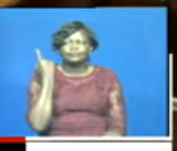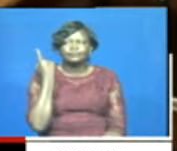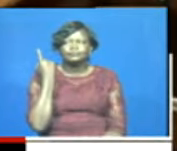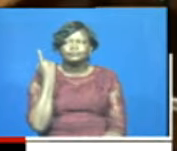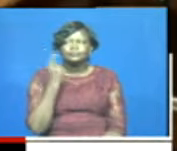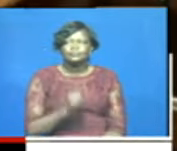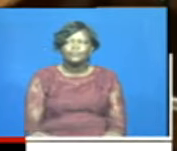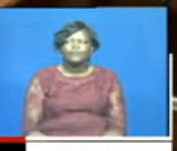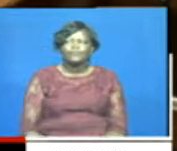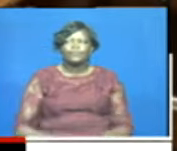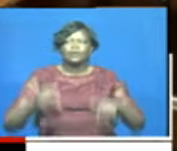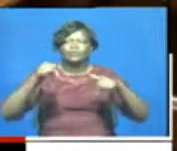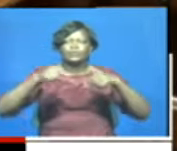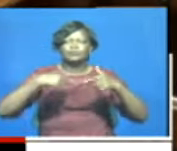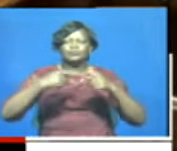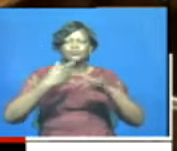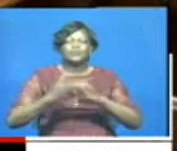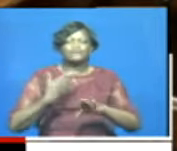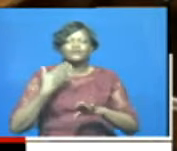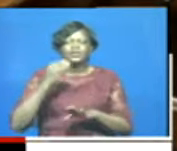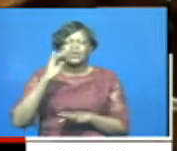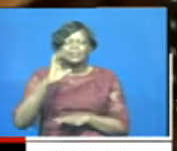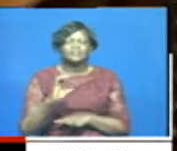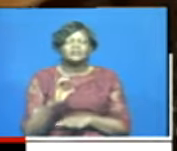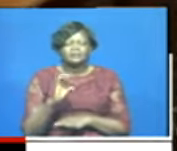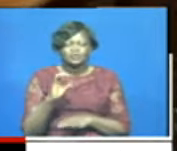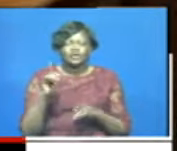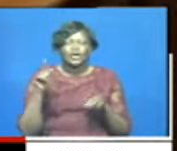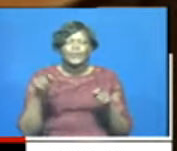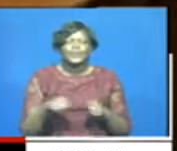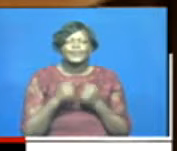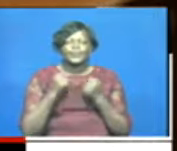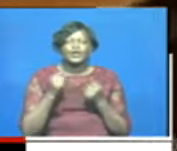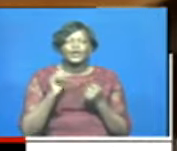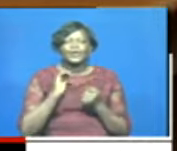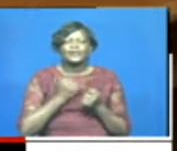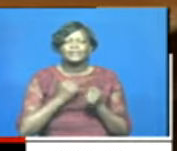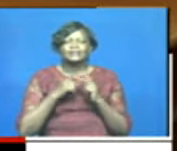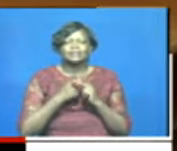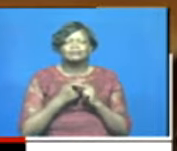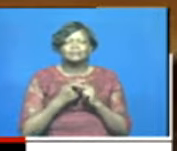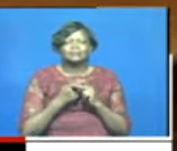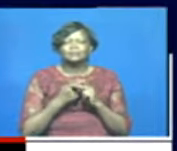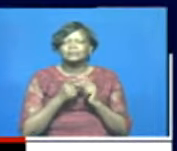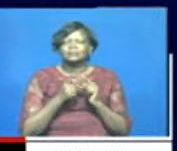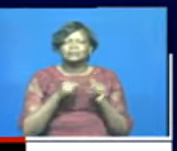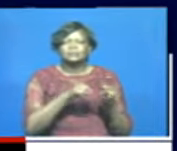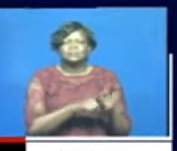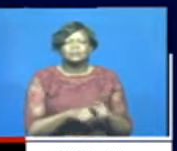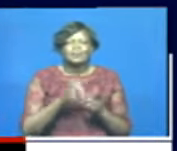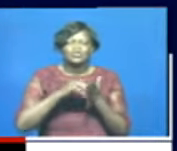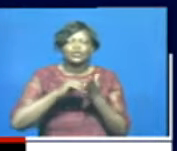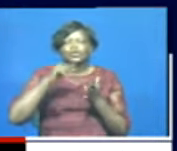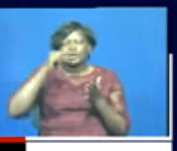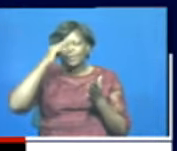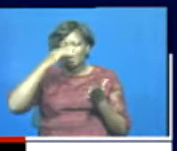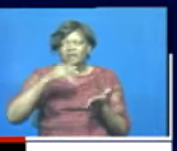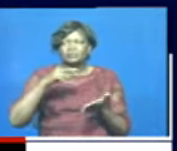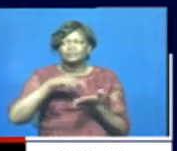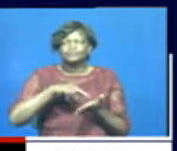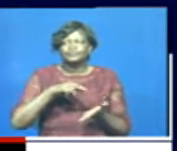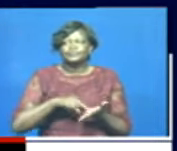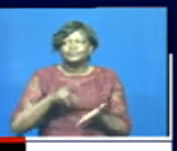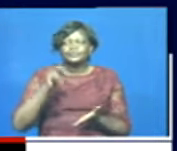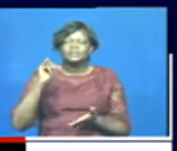Today's proceedings before the IEBC Dispute Committee kicked off in earnest as Machakos gubernatorial aspirant Wavinya